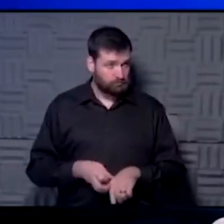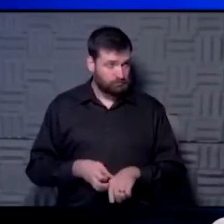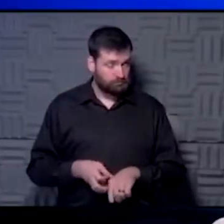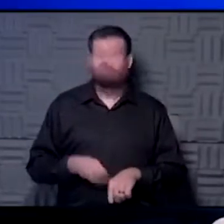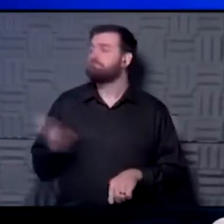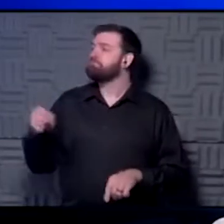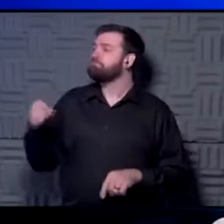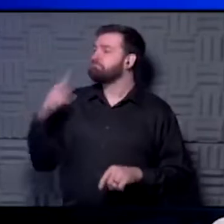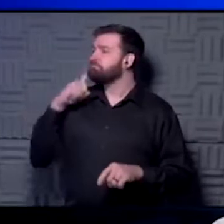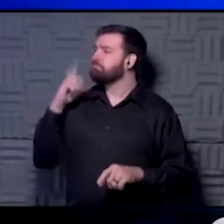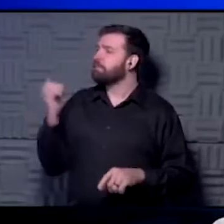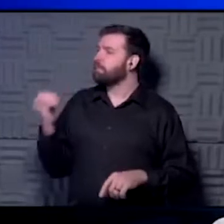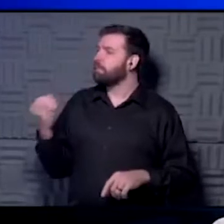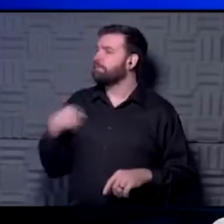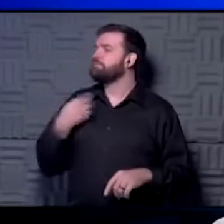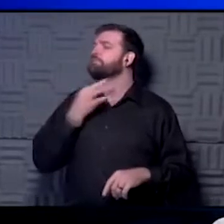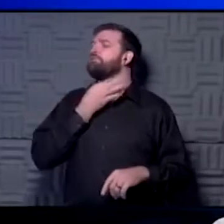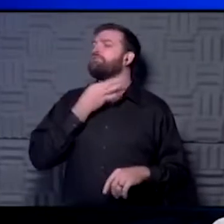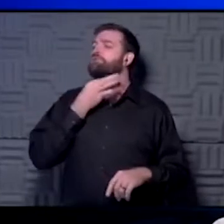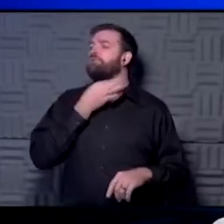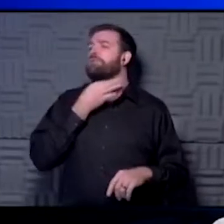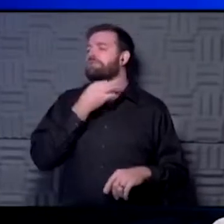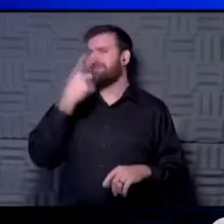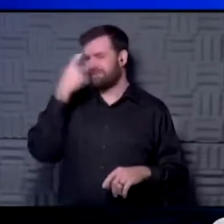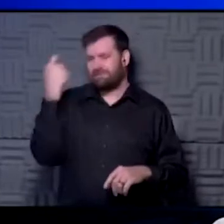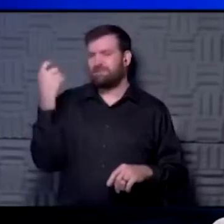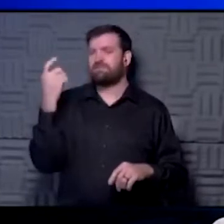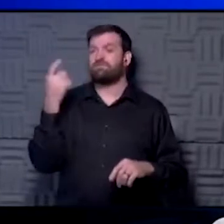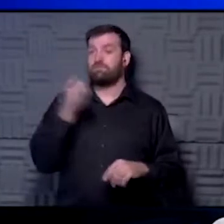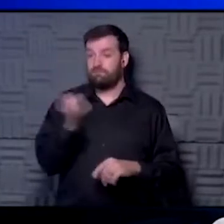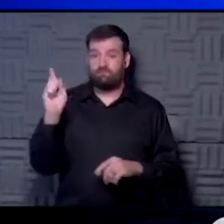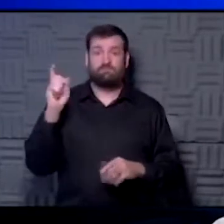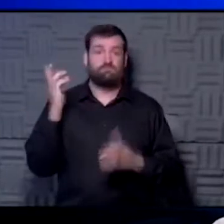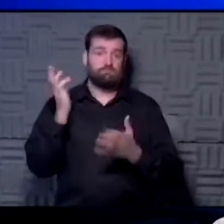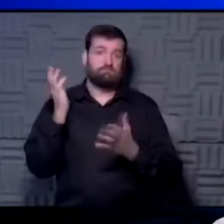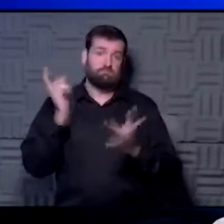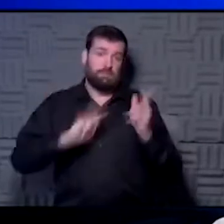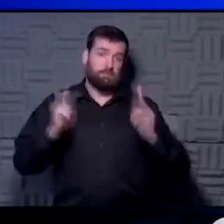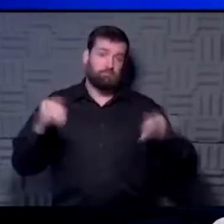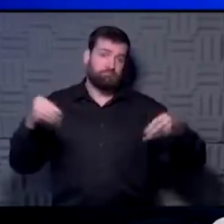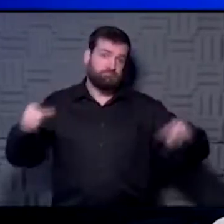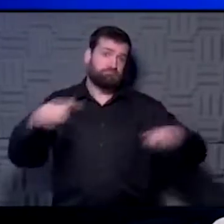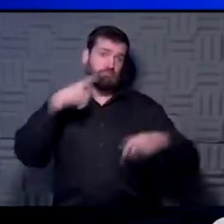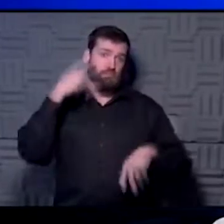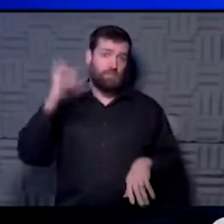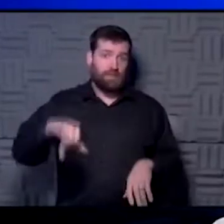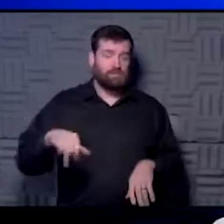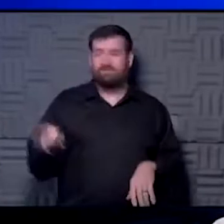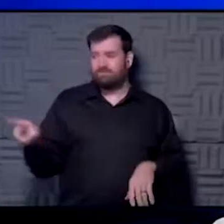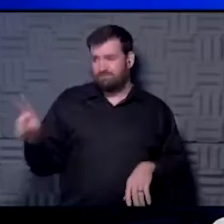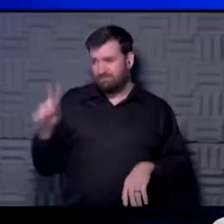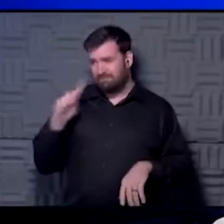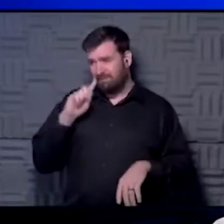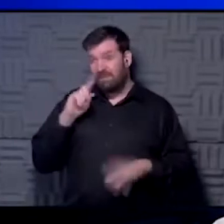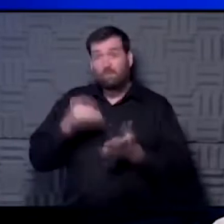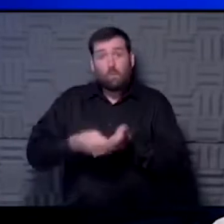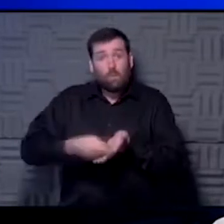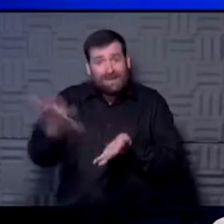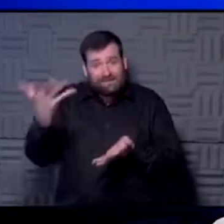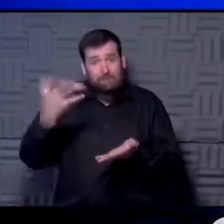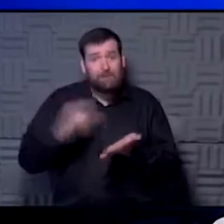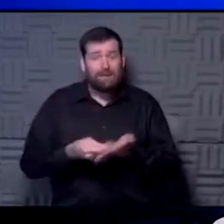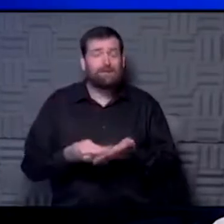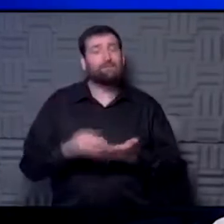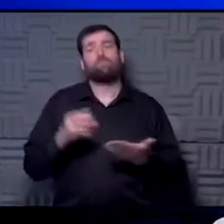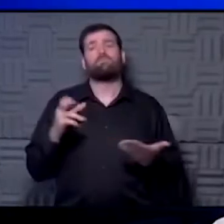Yeah, I think so. Like I said, I'm just curious about, because there are people spending money on that right now, and I don't hear you guys saying that's a waste of money necessarily. I'm just